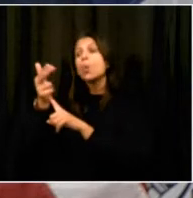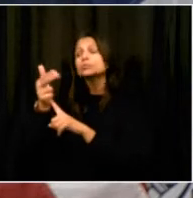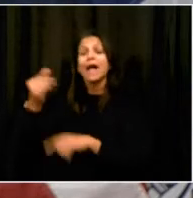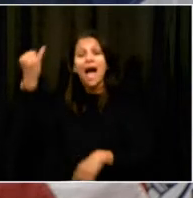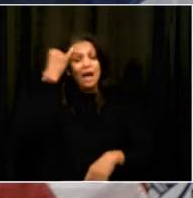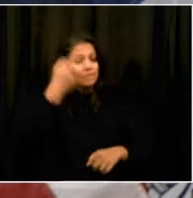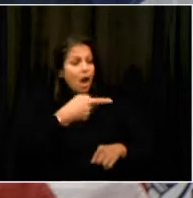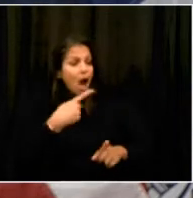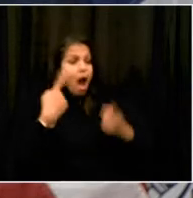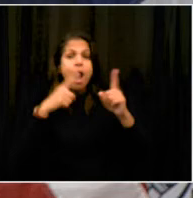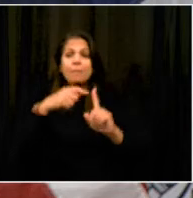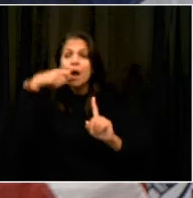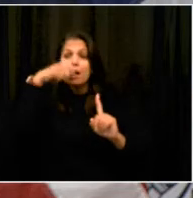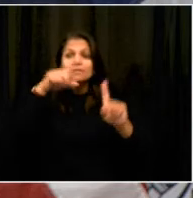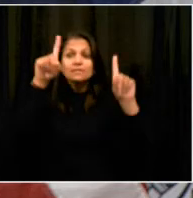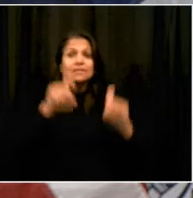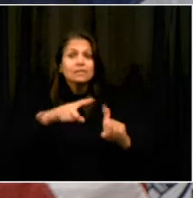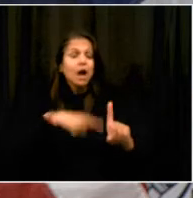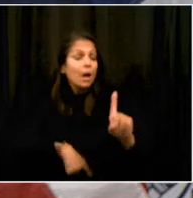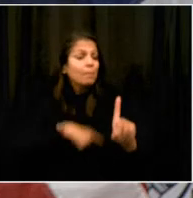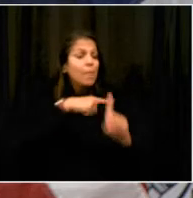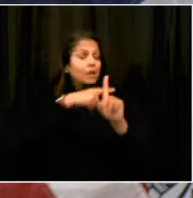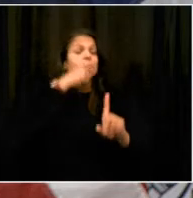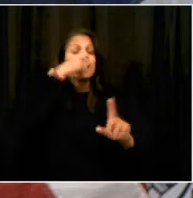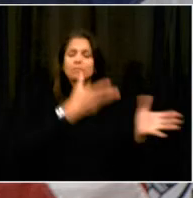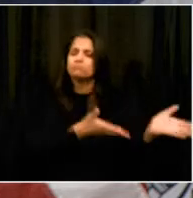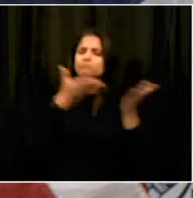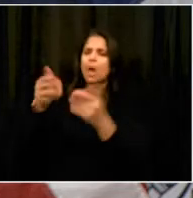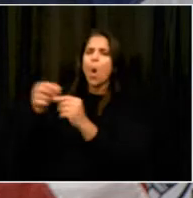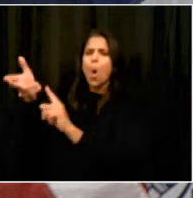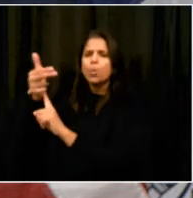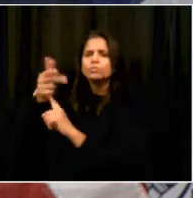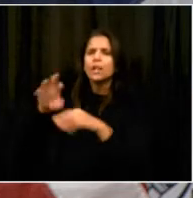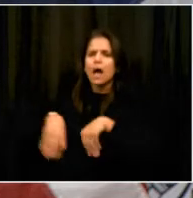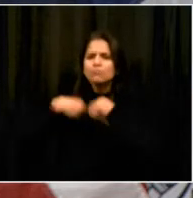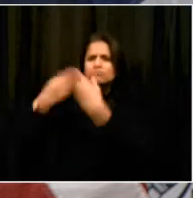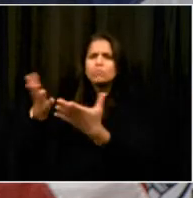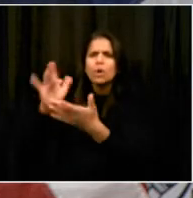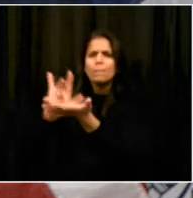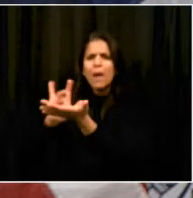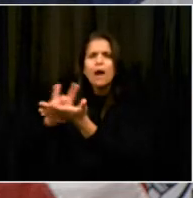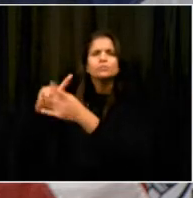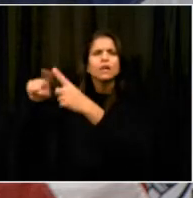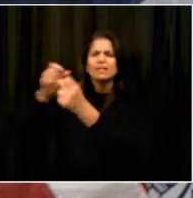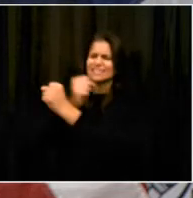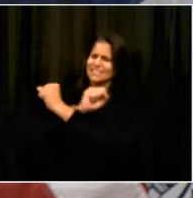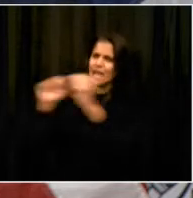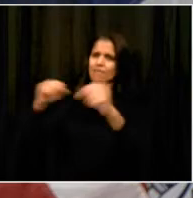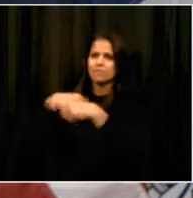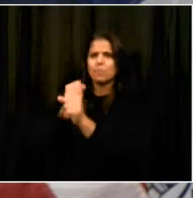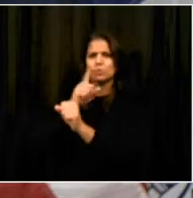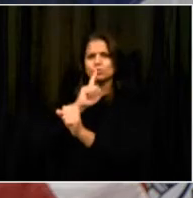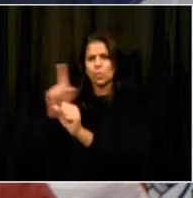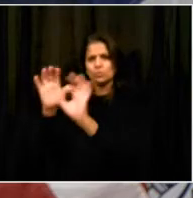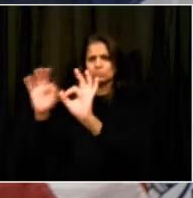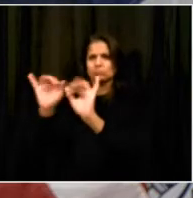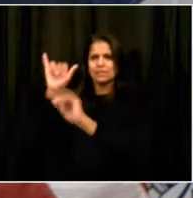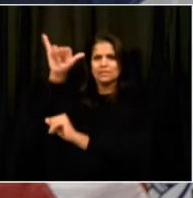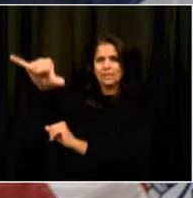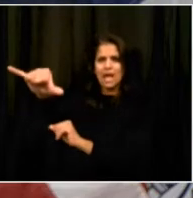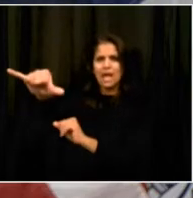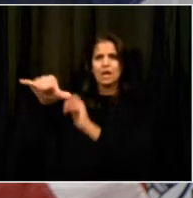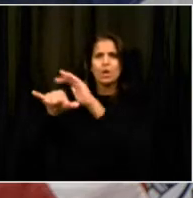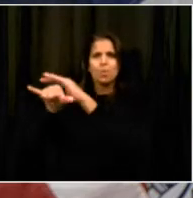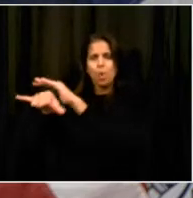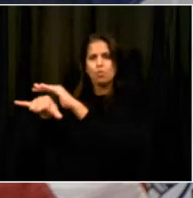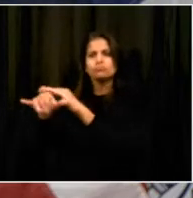to keep everyone safe. When it turns out you need to safely separate, to know there's going to be a lot of support for you when you do that.